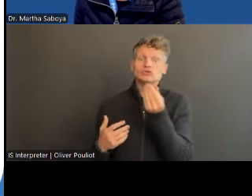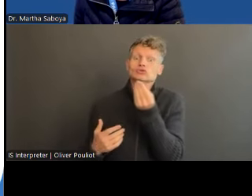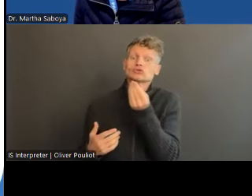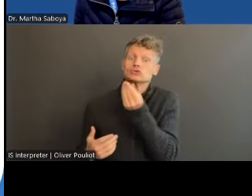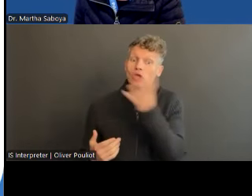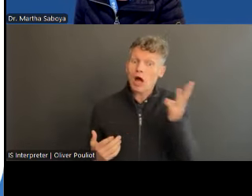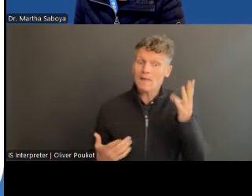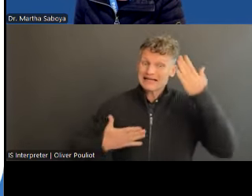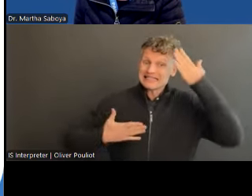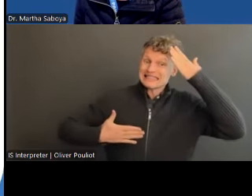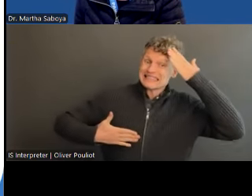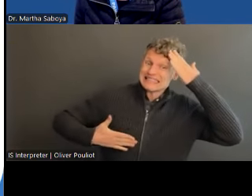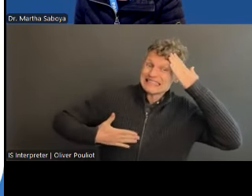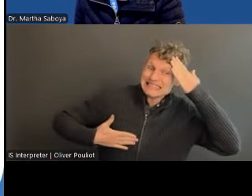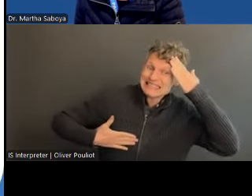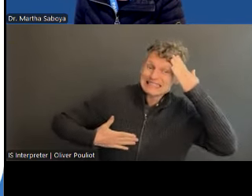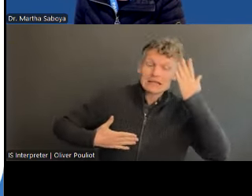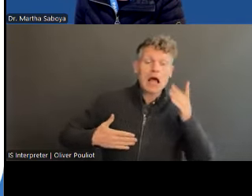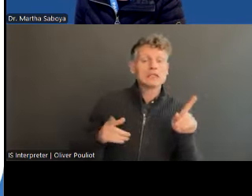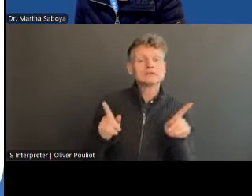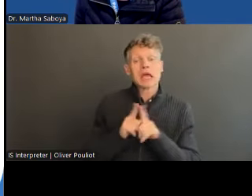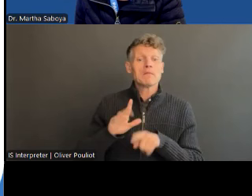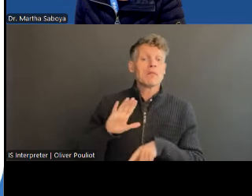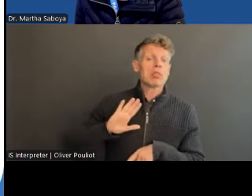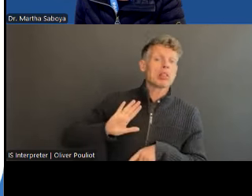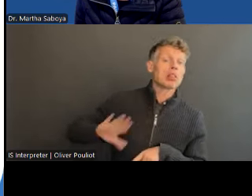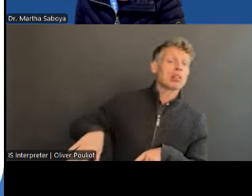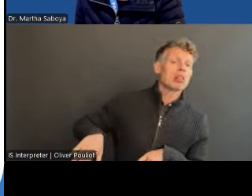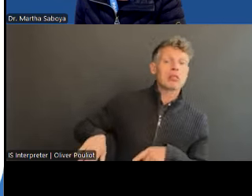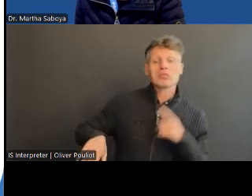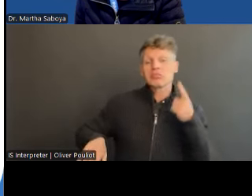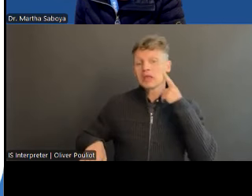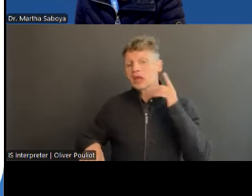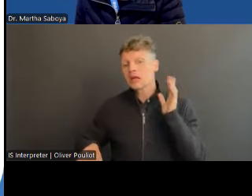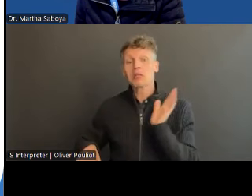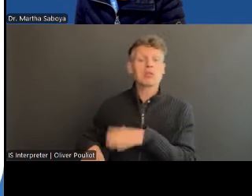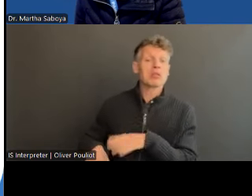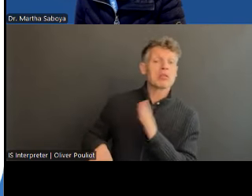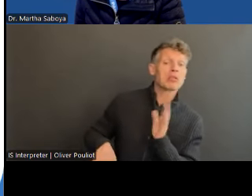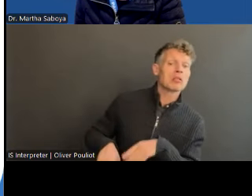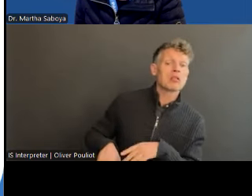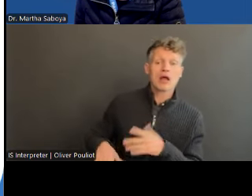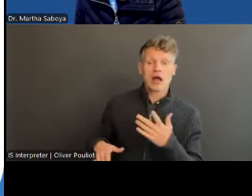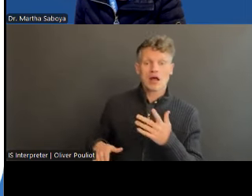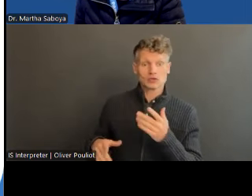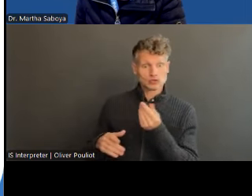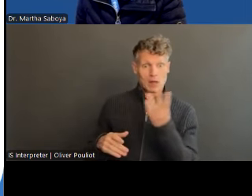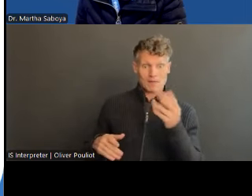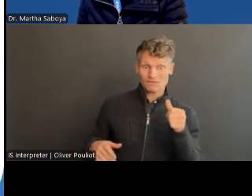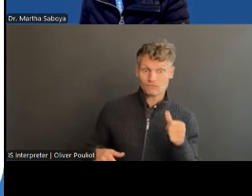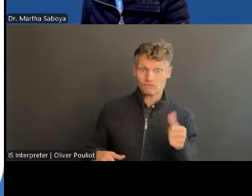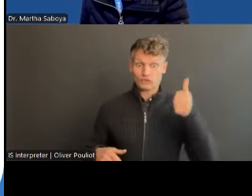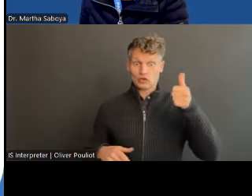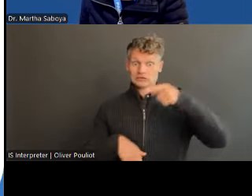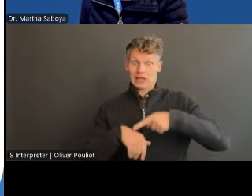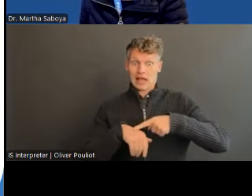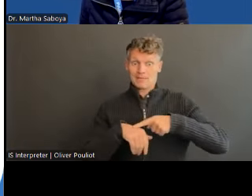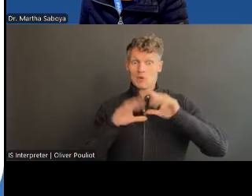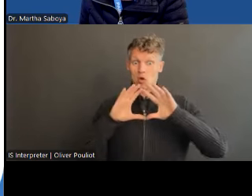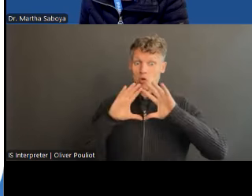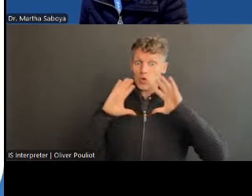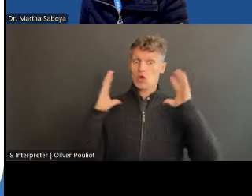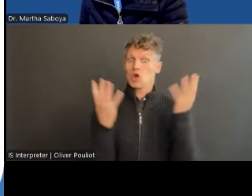diseases. We are one of the regions that had the countries achieving for the very first time in the world the elimination of onchocerciasis,